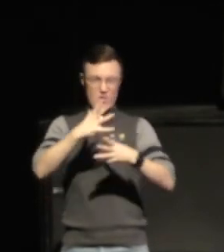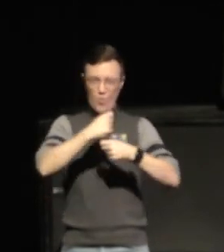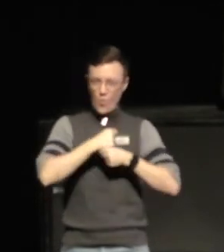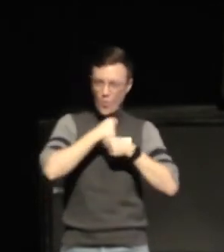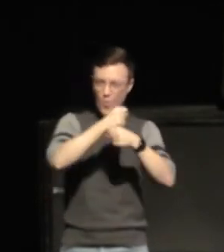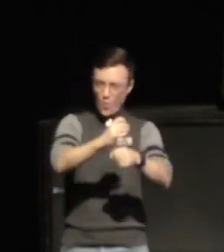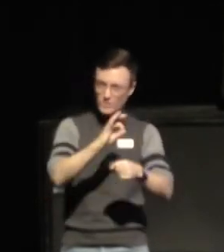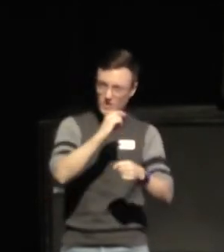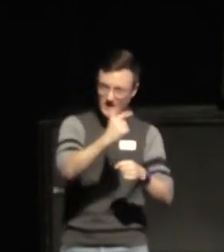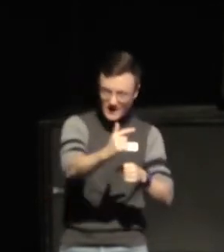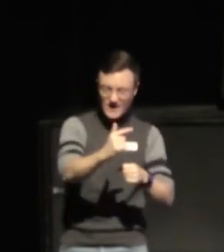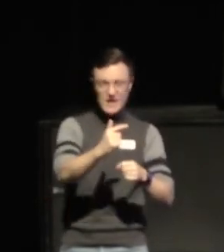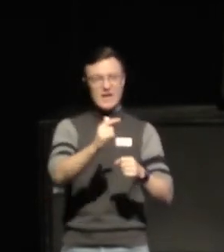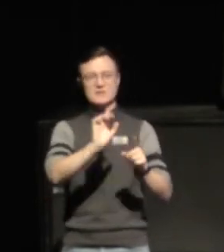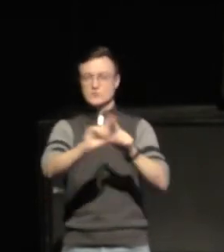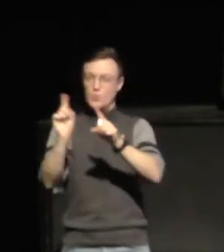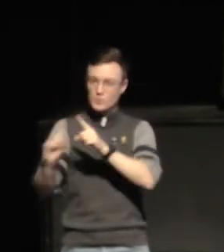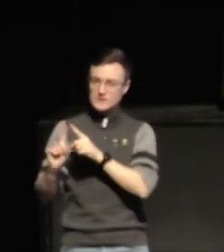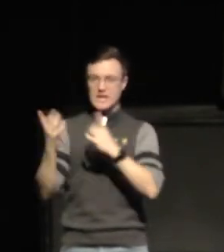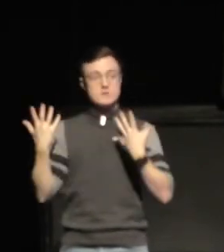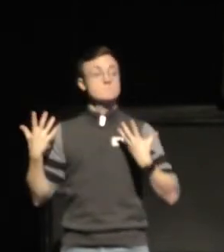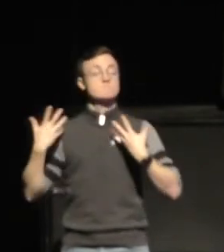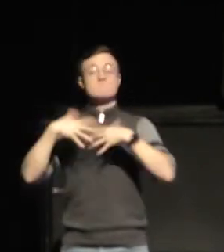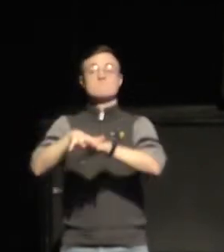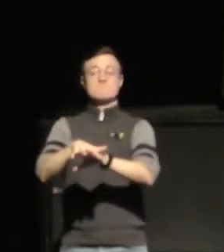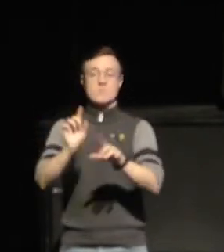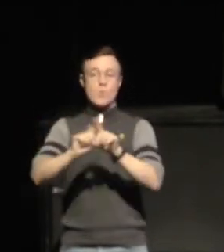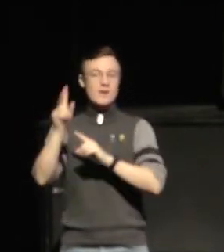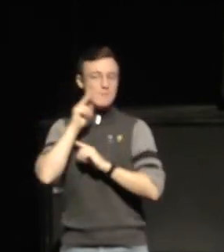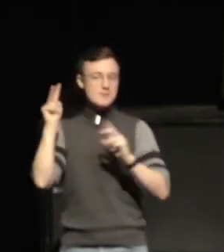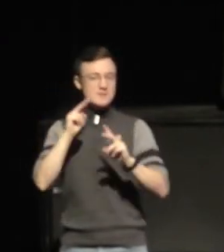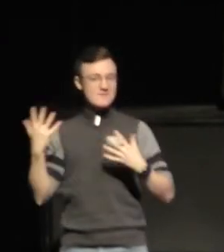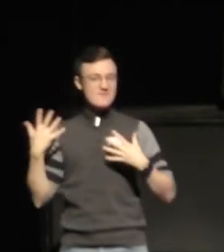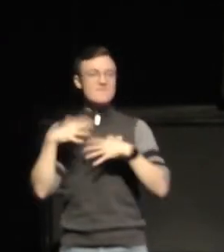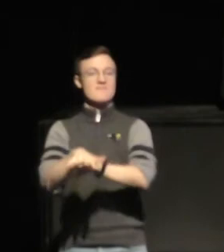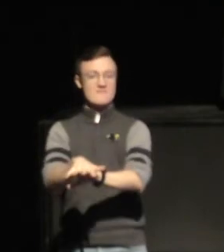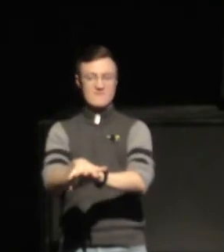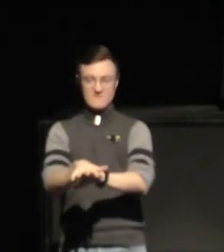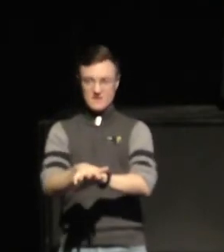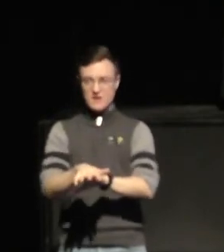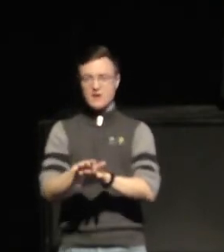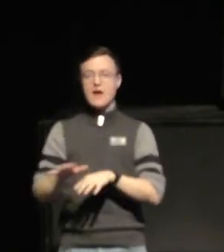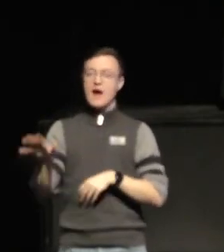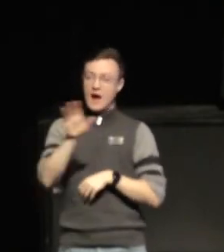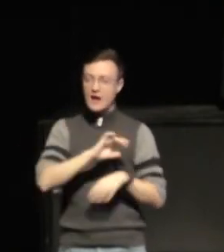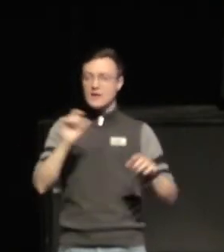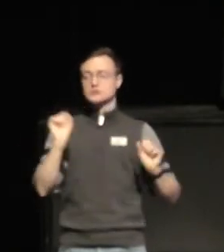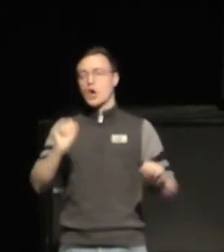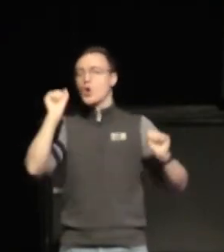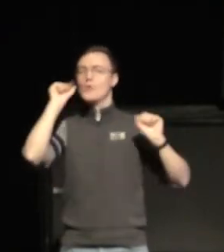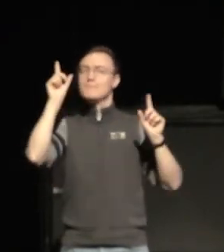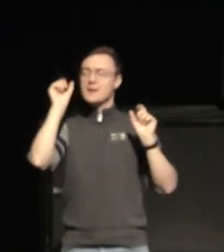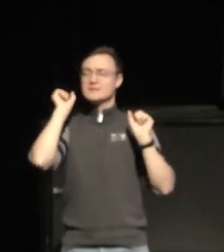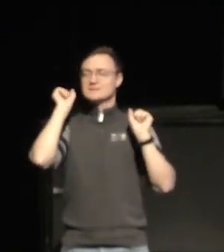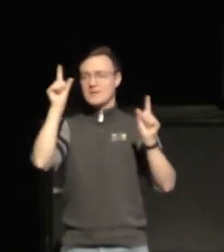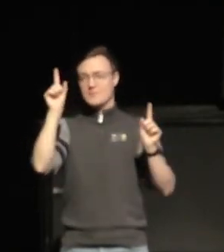around sustainability to ensure that there is also attention being paid